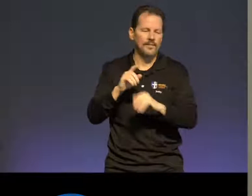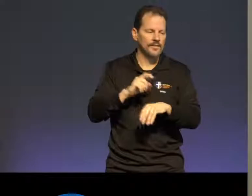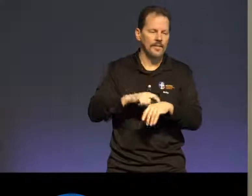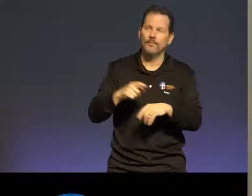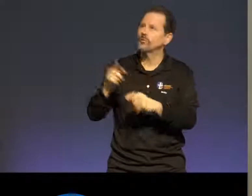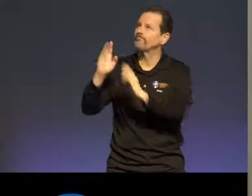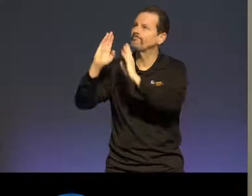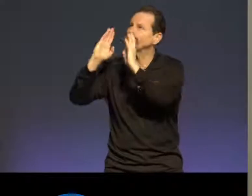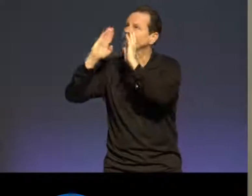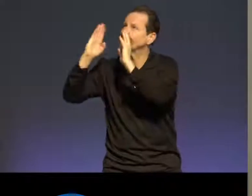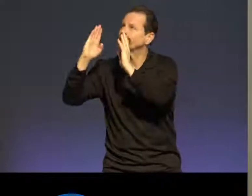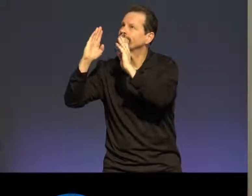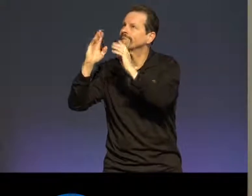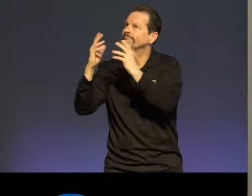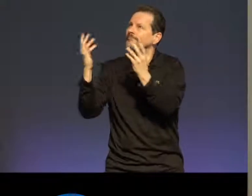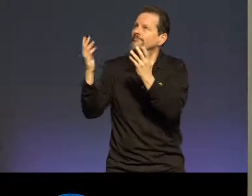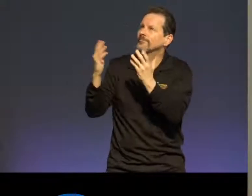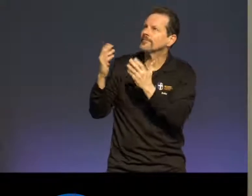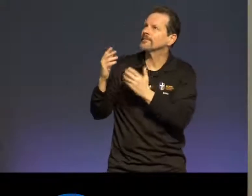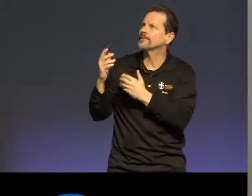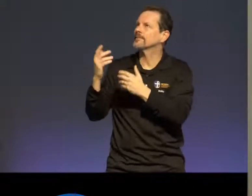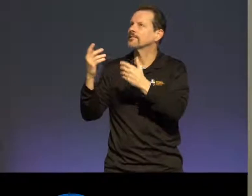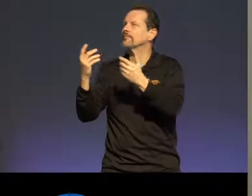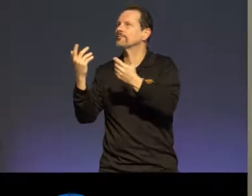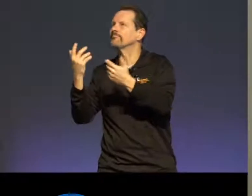Time to get to know you better by reading your word.